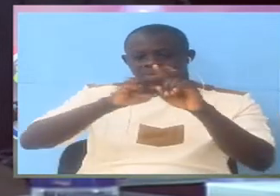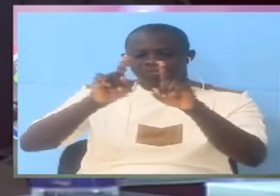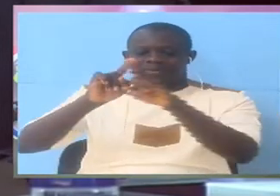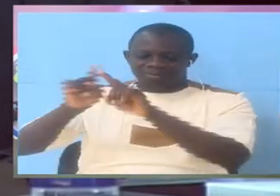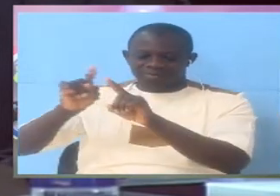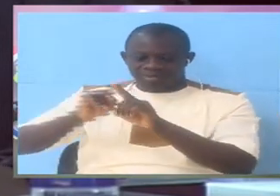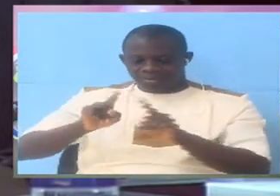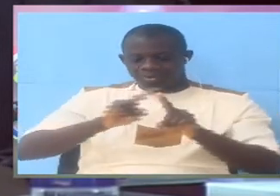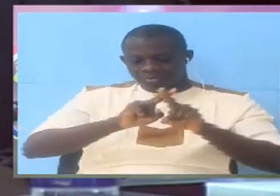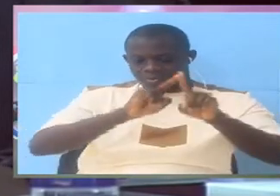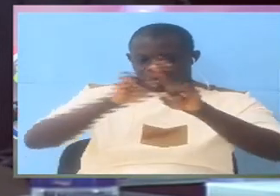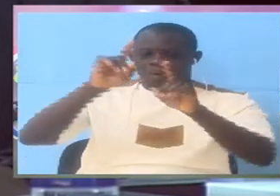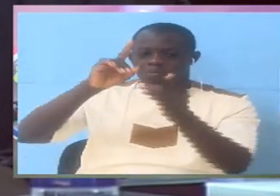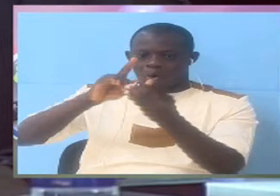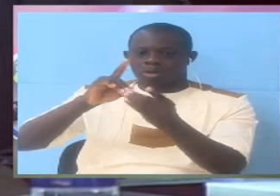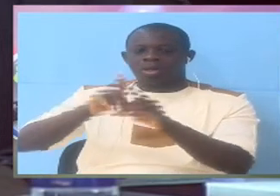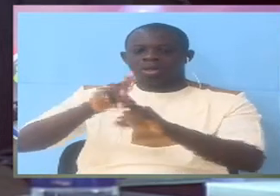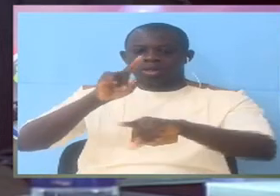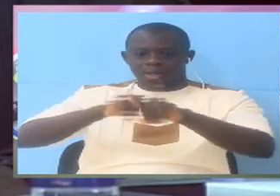today.